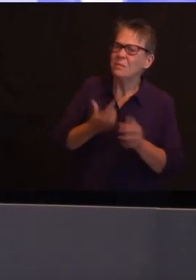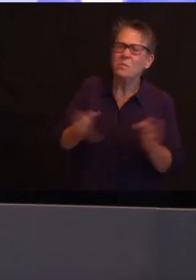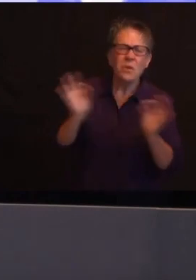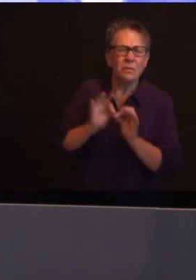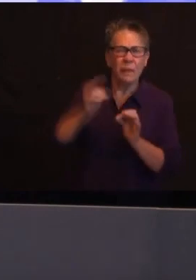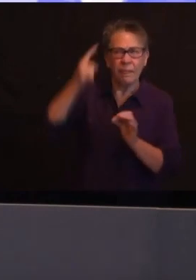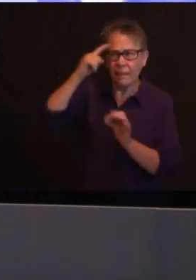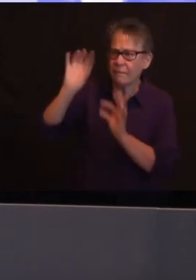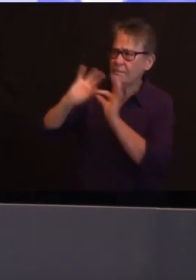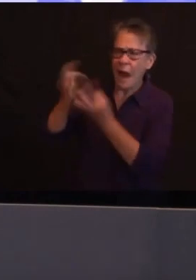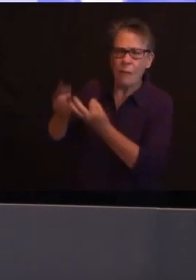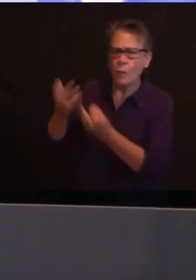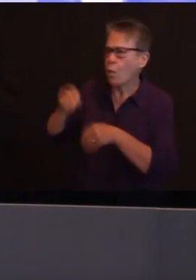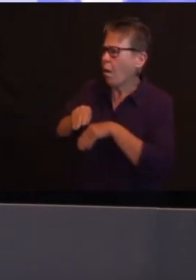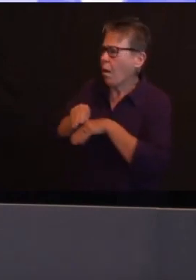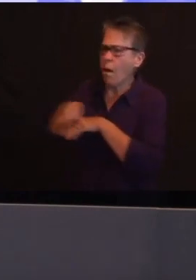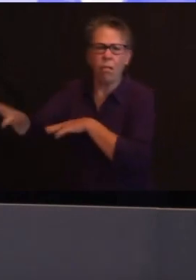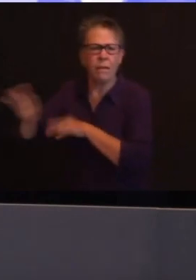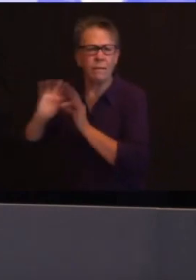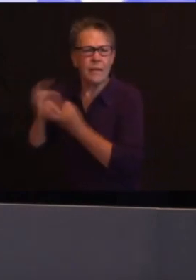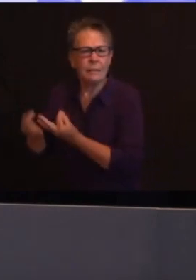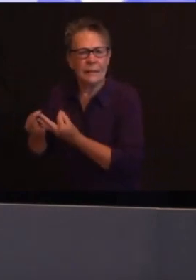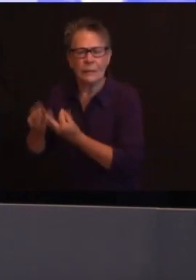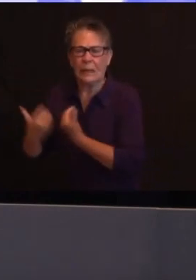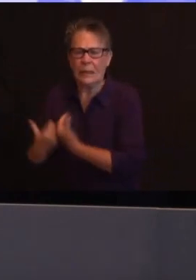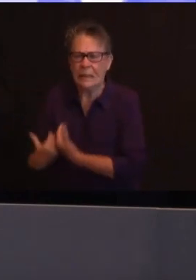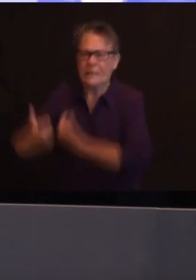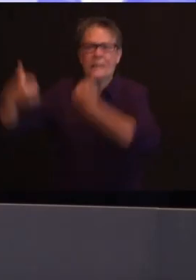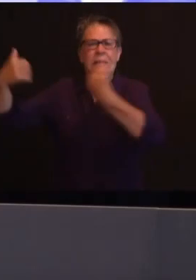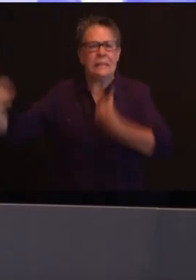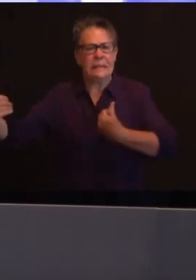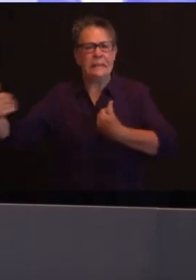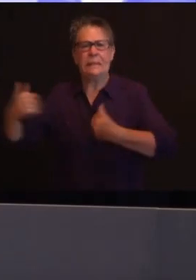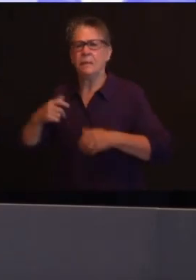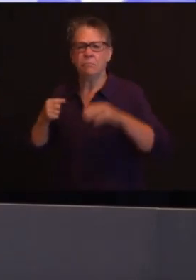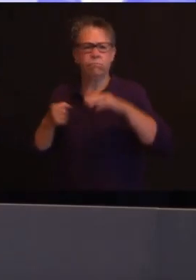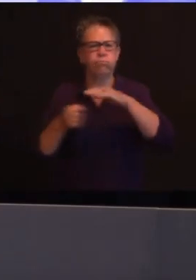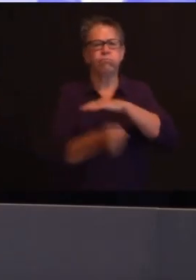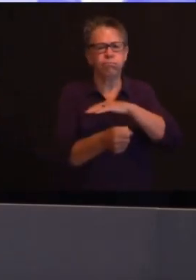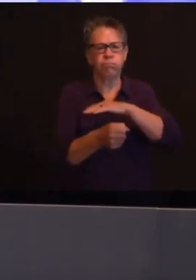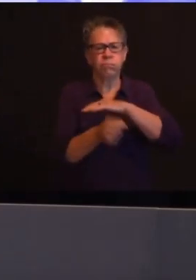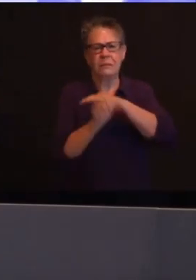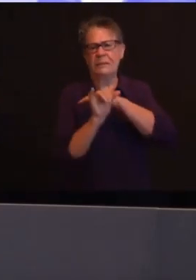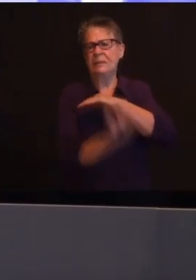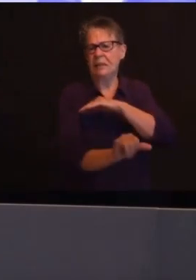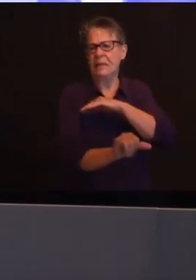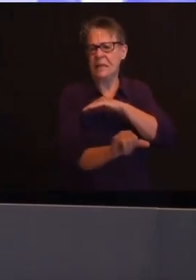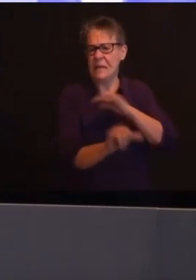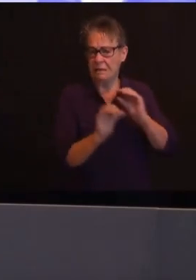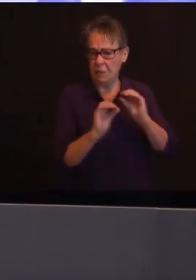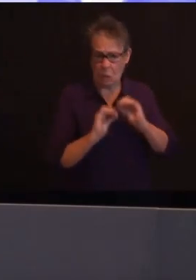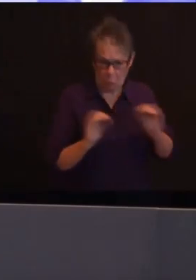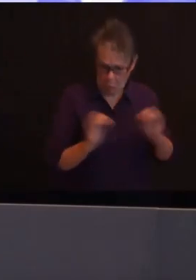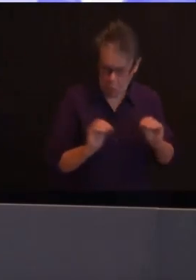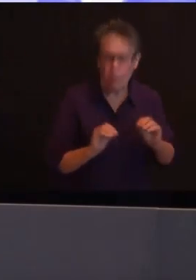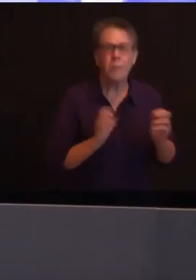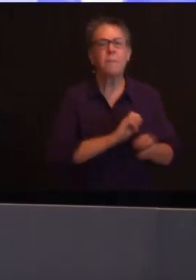support. Again, you can call your local health department or NJ 211 to find